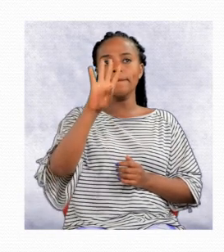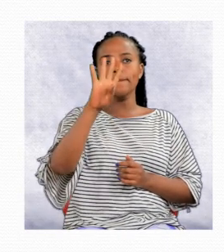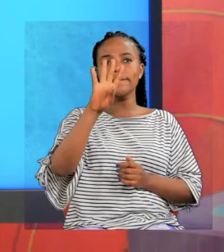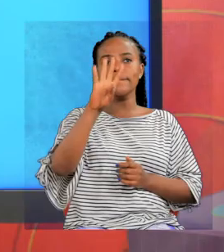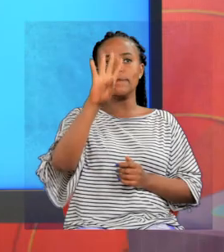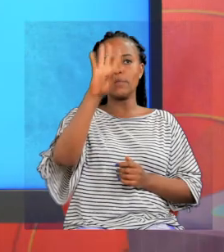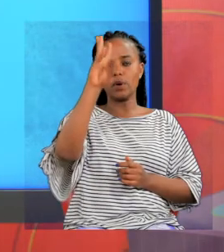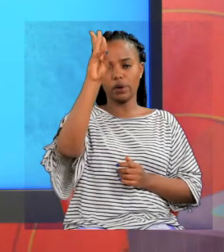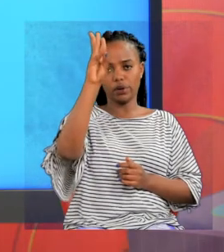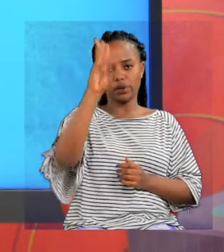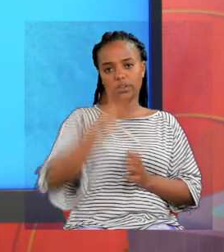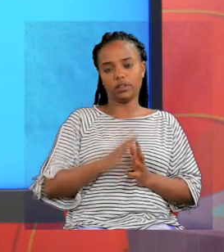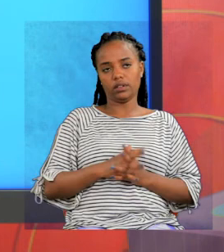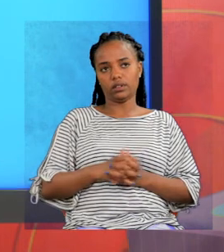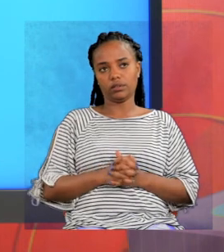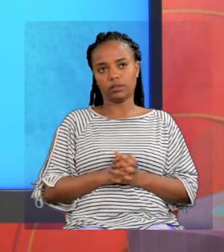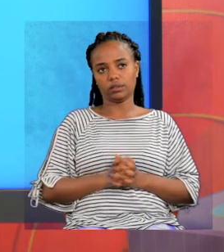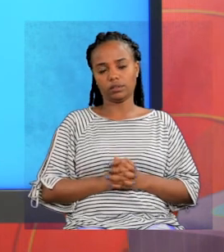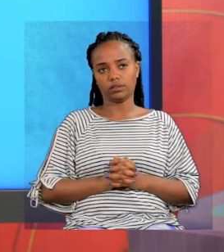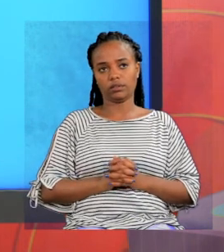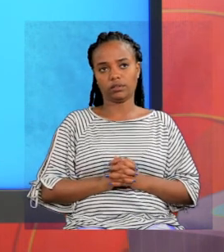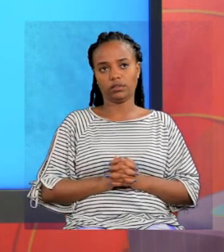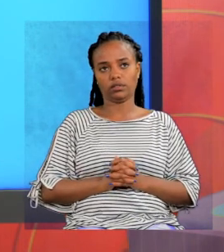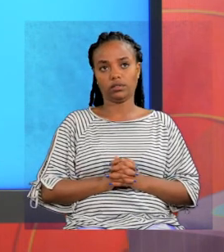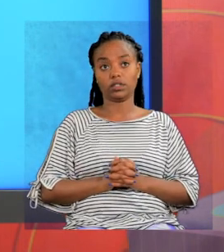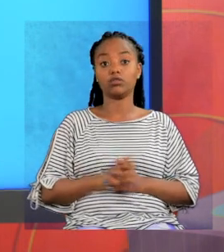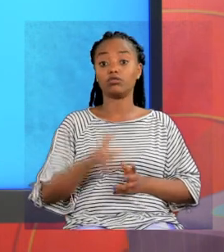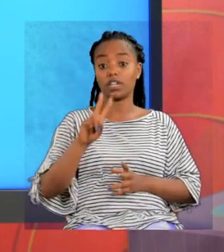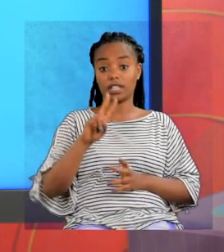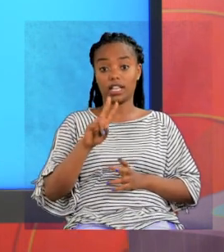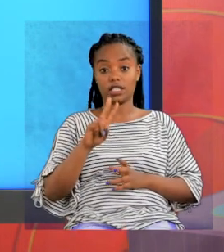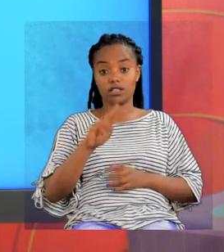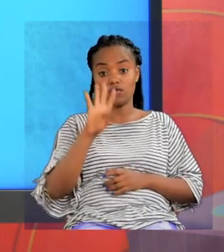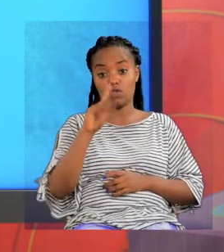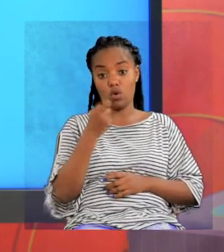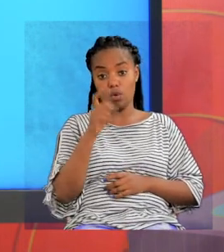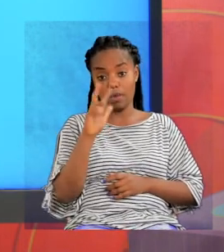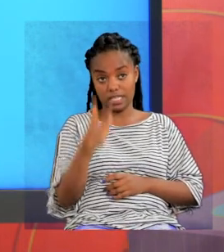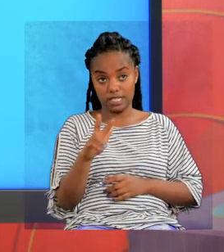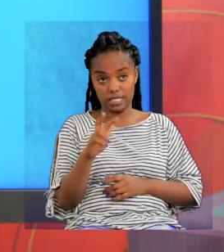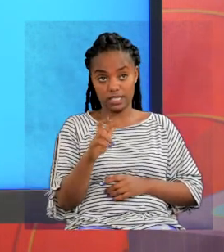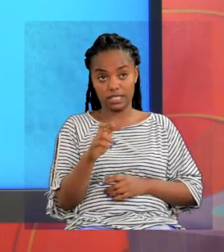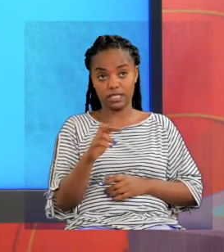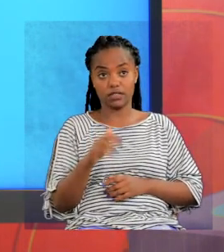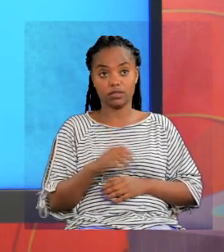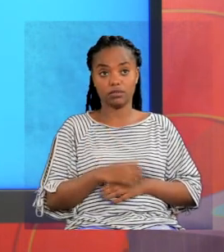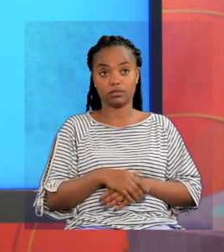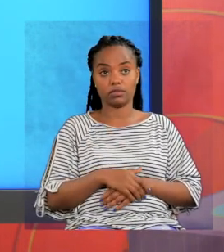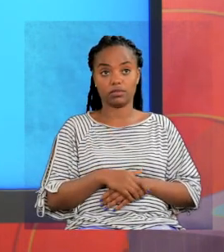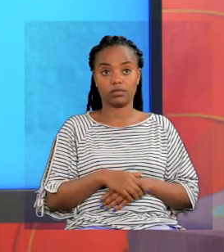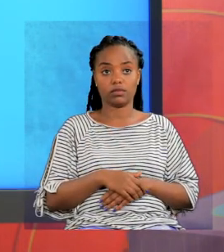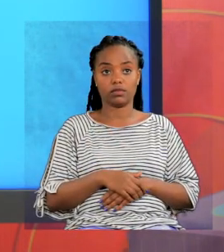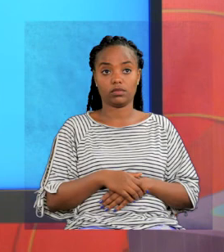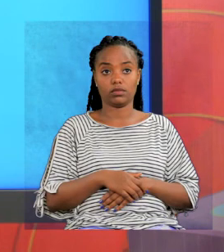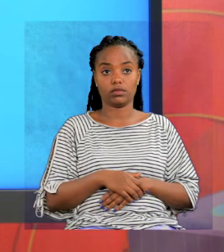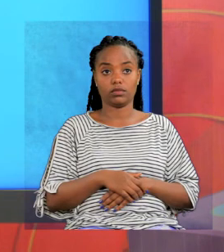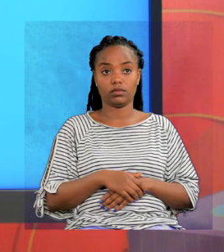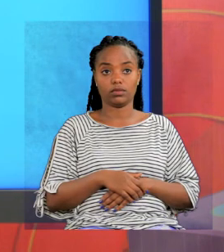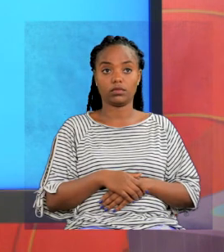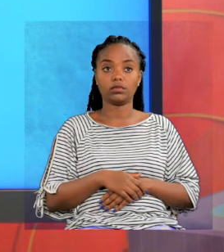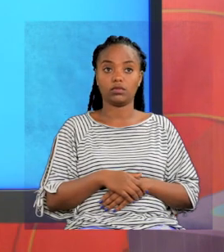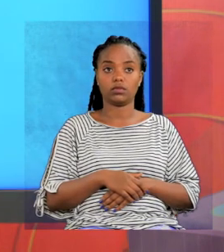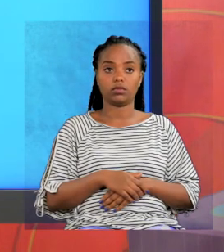6. So the vertex is 4 comma 3. It's vertex 4 comma 3. We